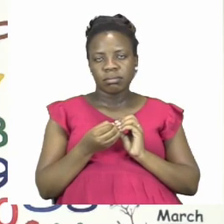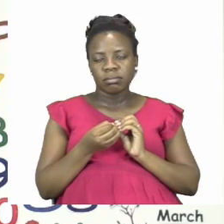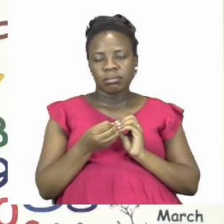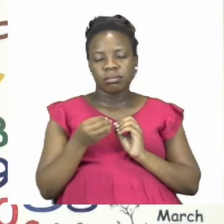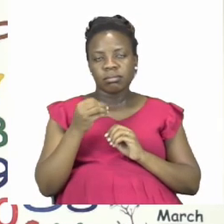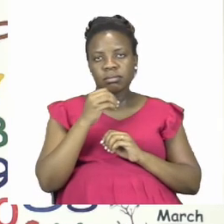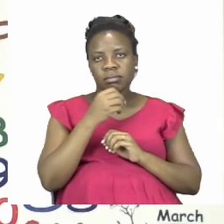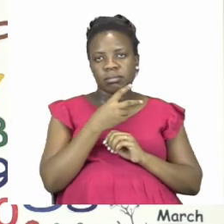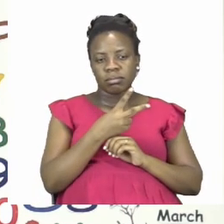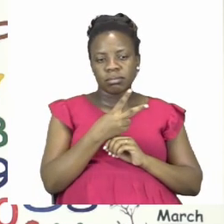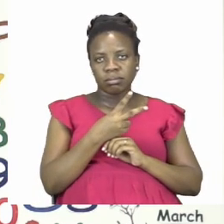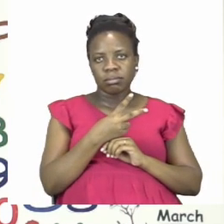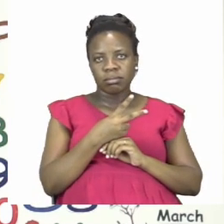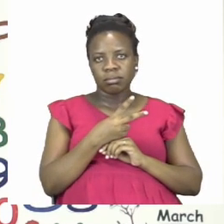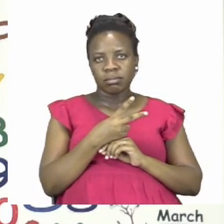200